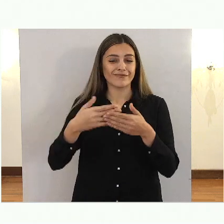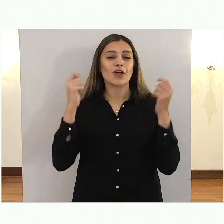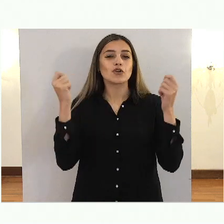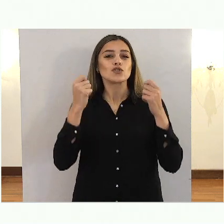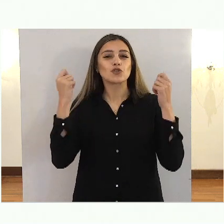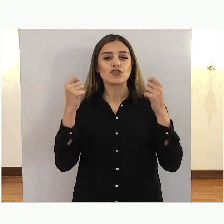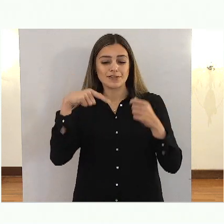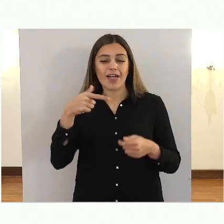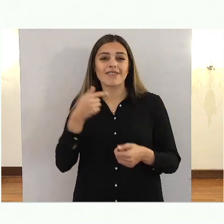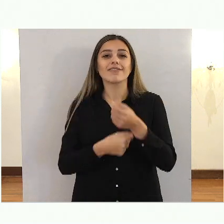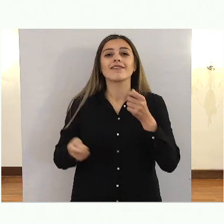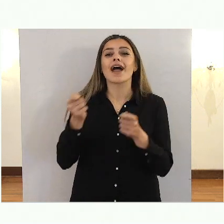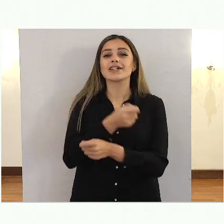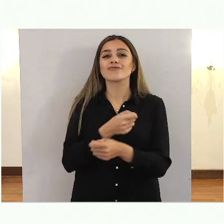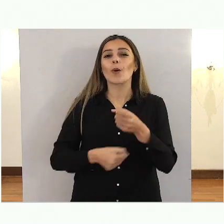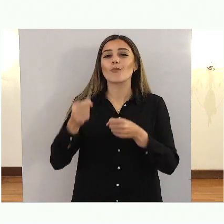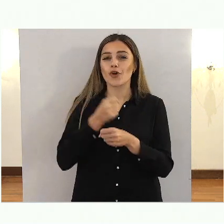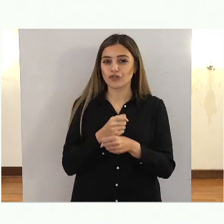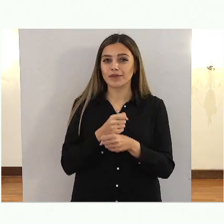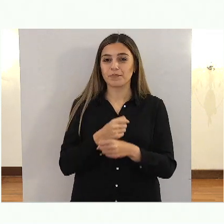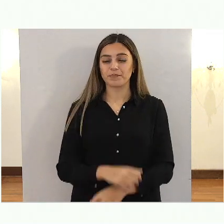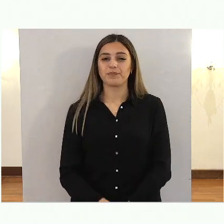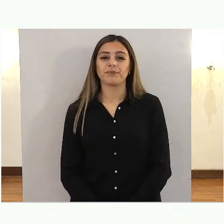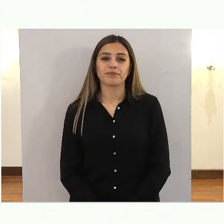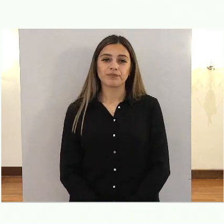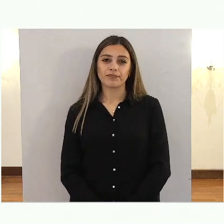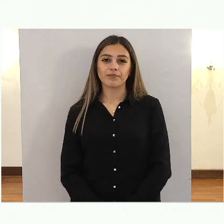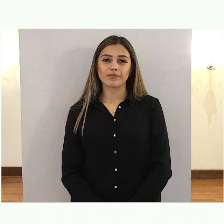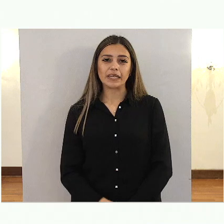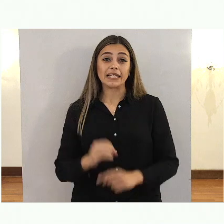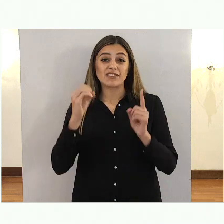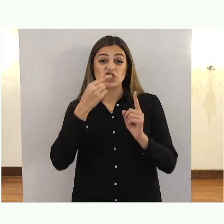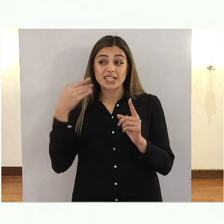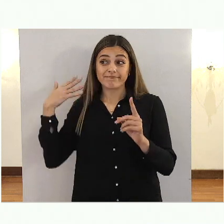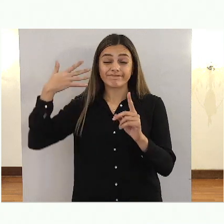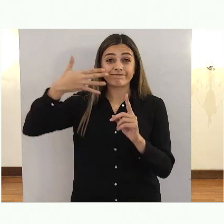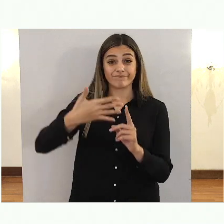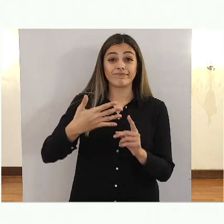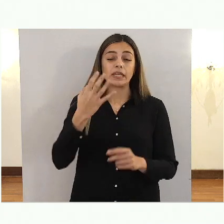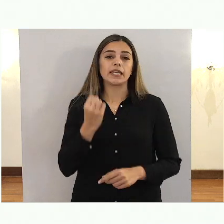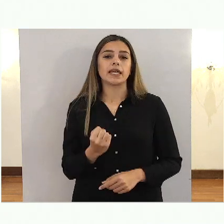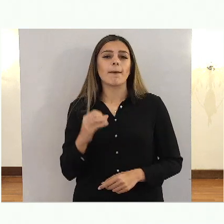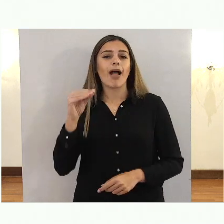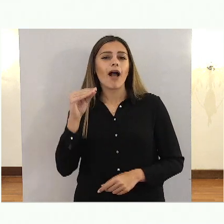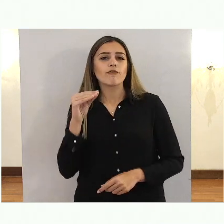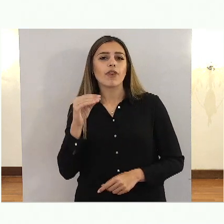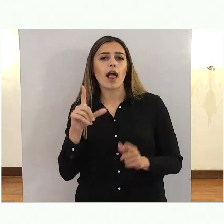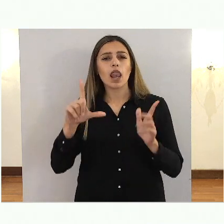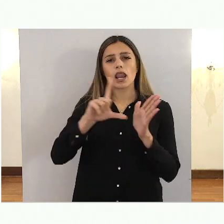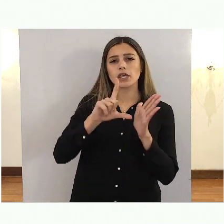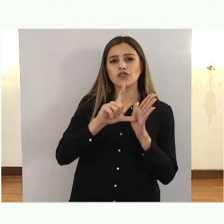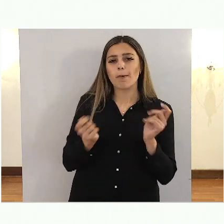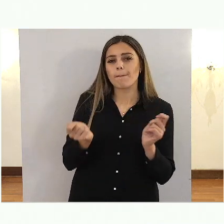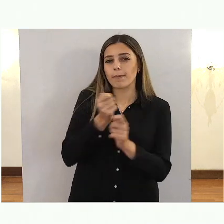this Transform Project. Over the last decades, there were staggering changes in the legal and political landscape